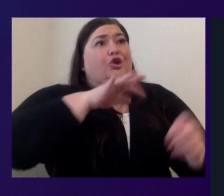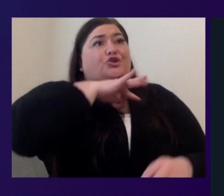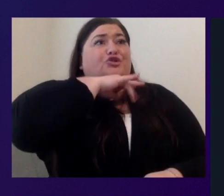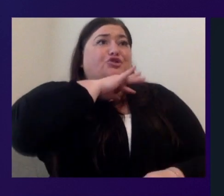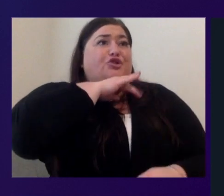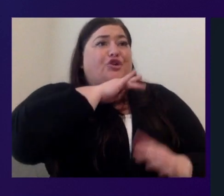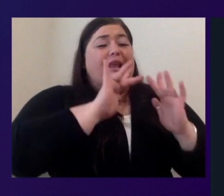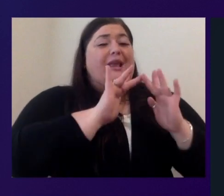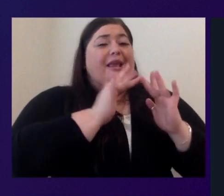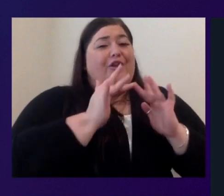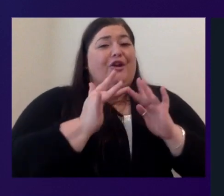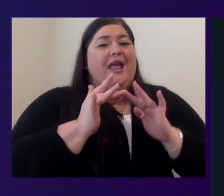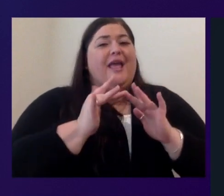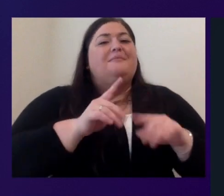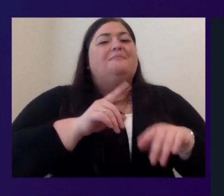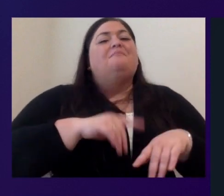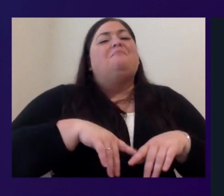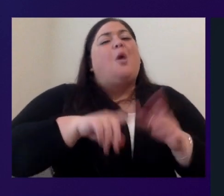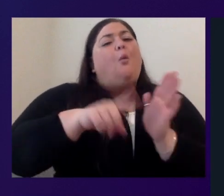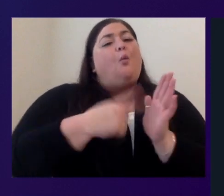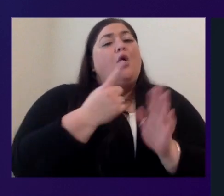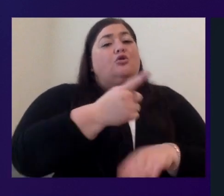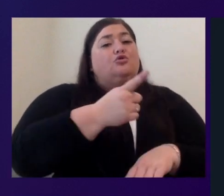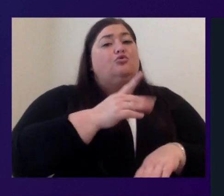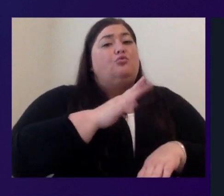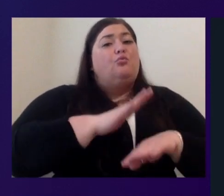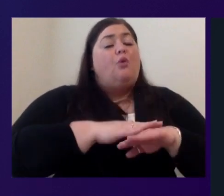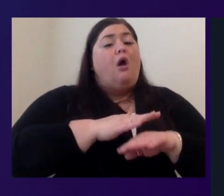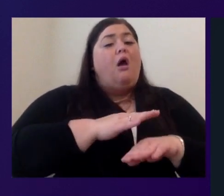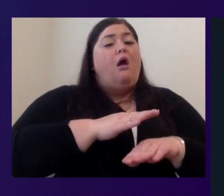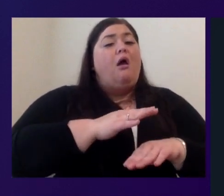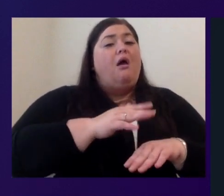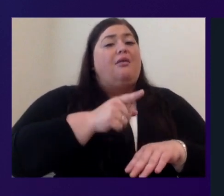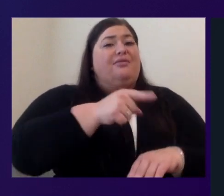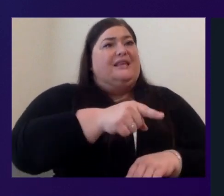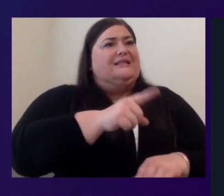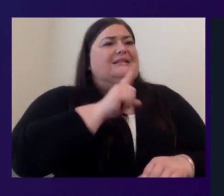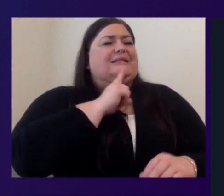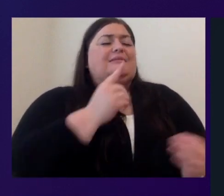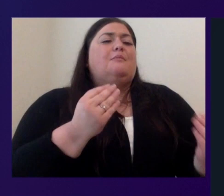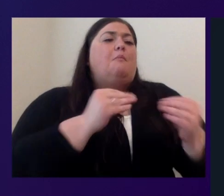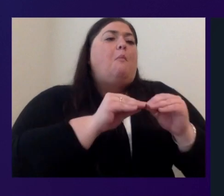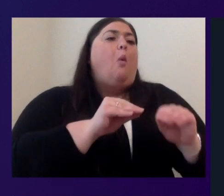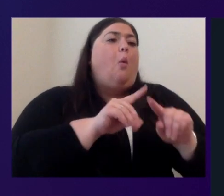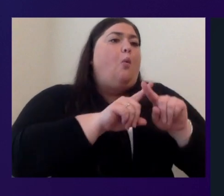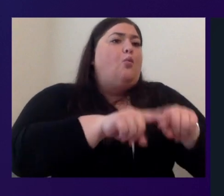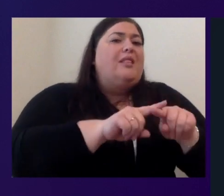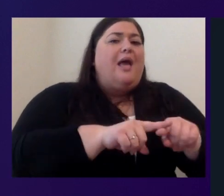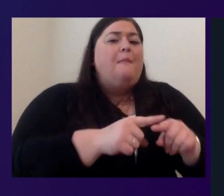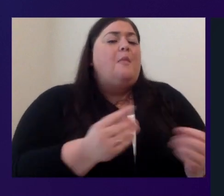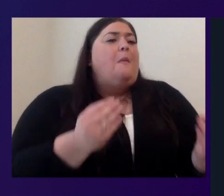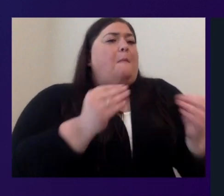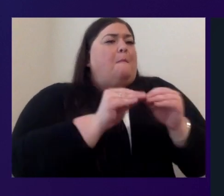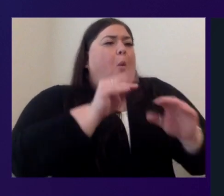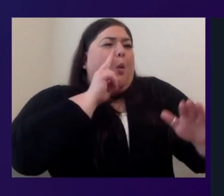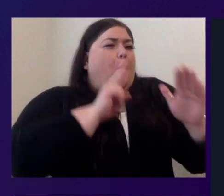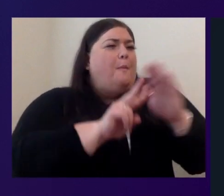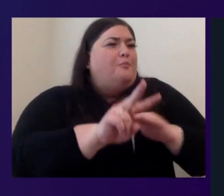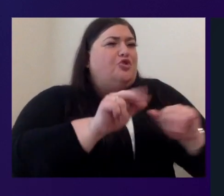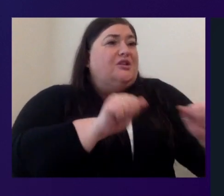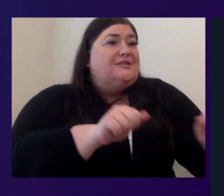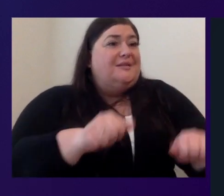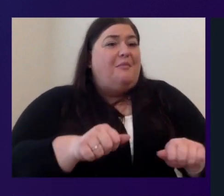backbone, it's a little bit more reliable, I guess you would say. Yes. Yep. And predictable. Maybe that's a better Predictable, way to say yep. it. Yeah. Okay,